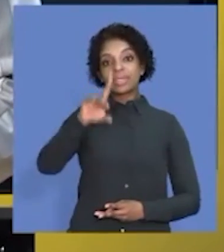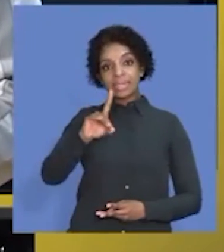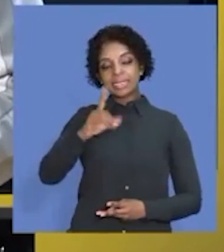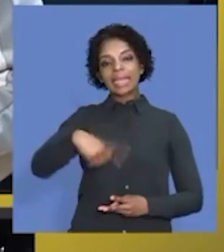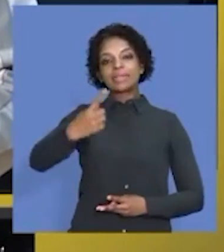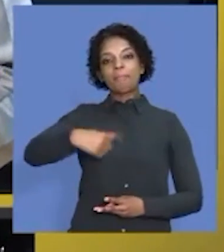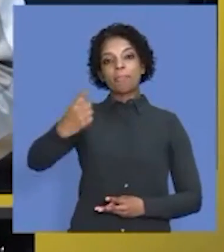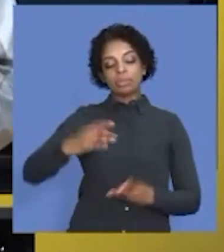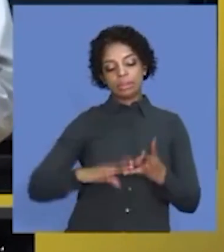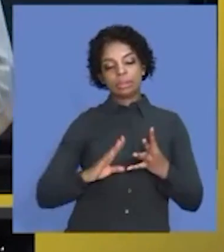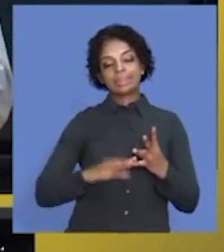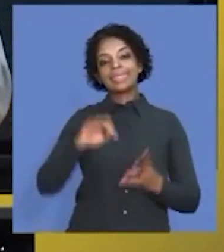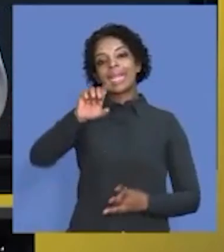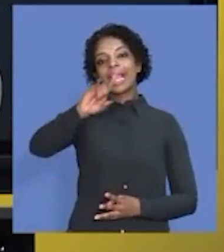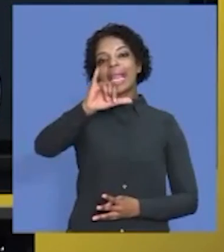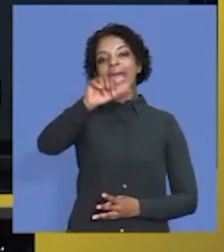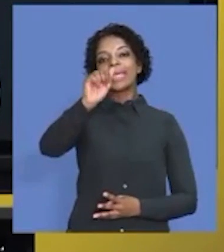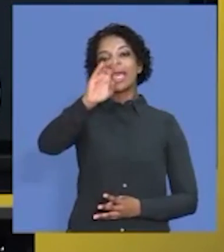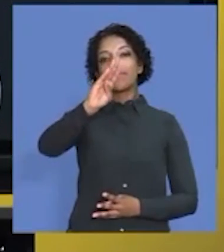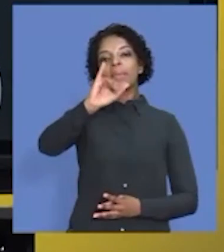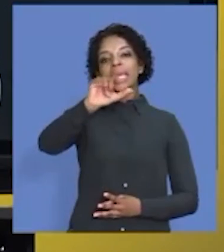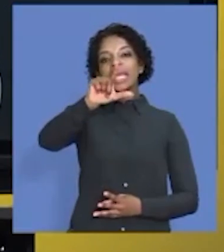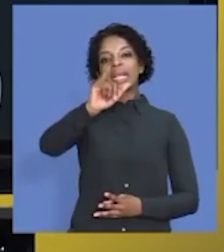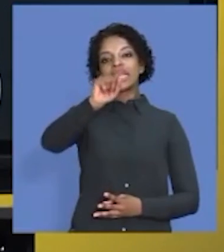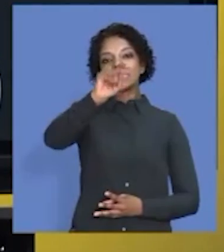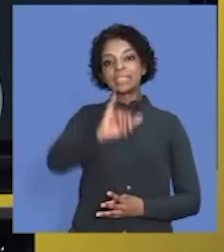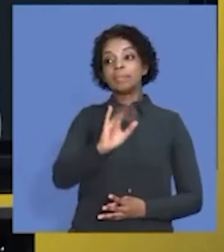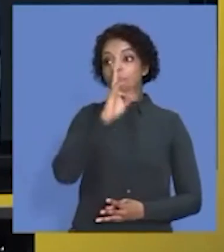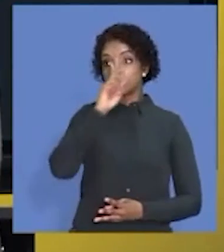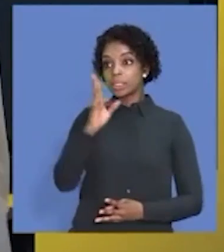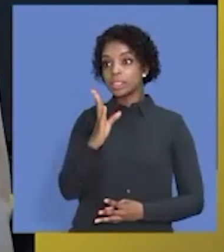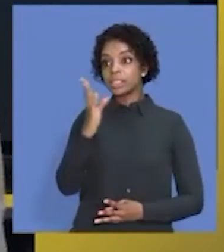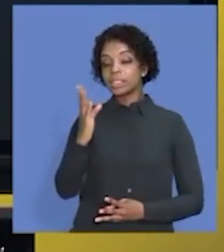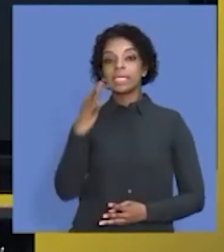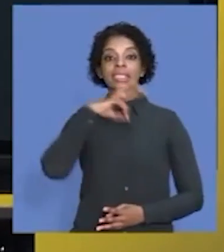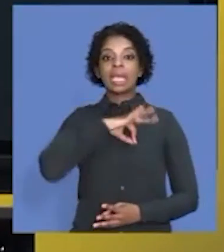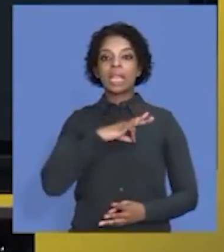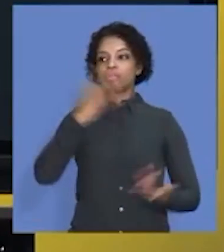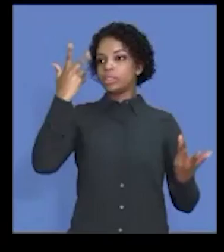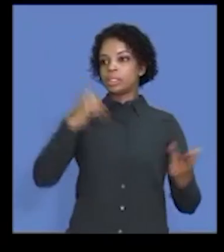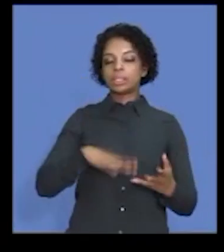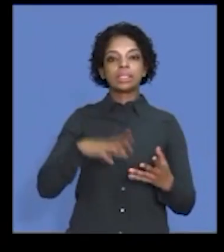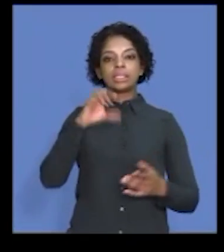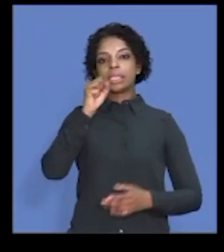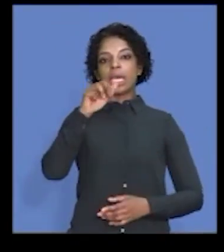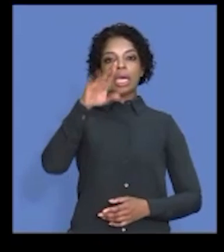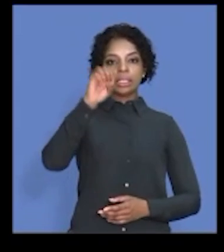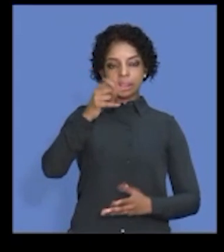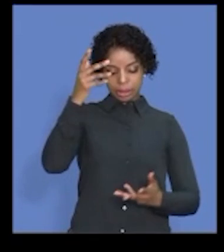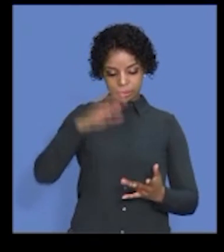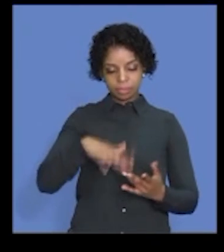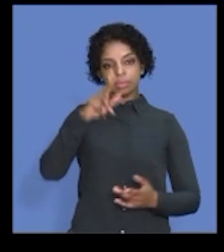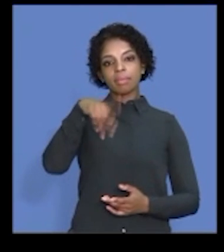spoken about the liabilities as a result of salaries and wages. As you can see here, creditors for salaries,